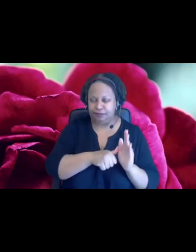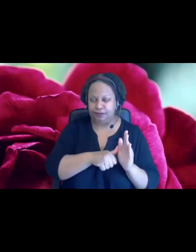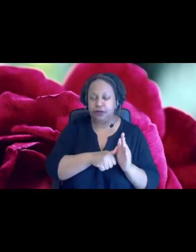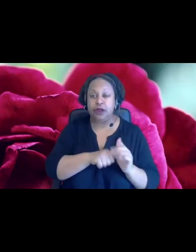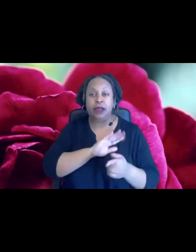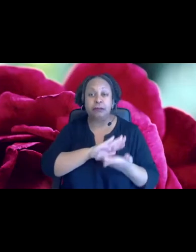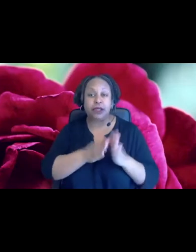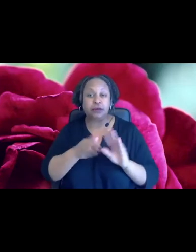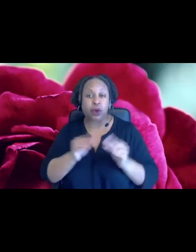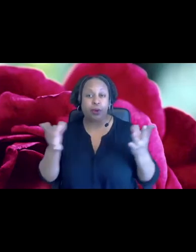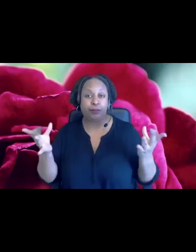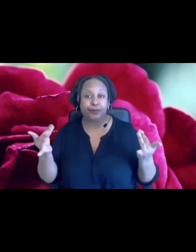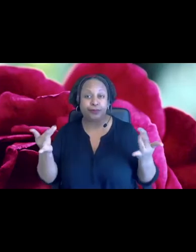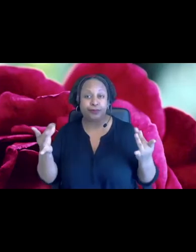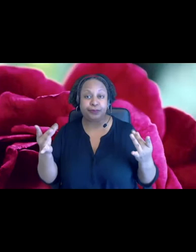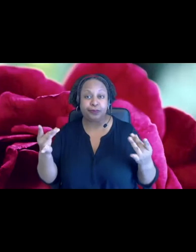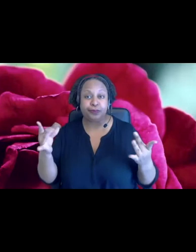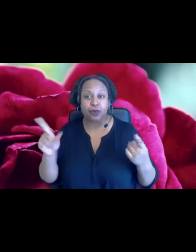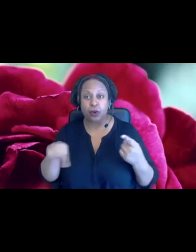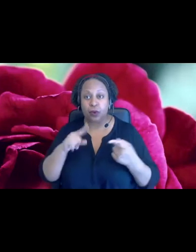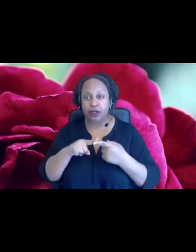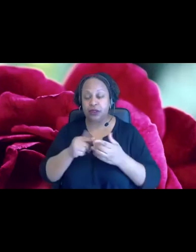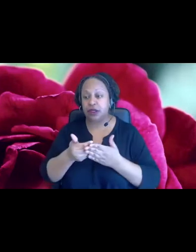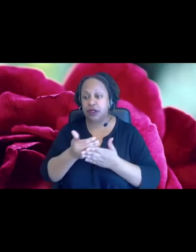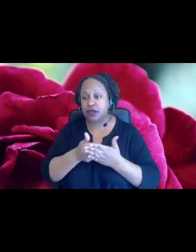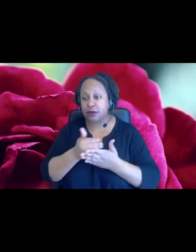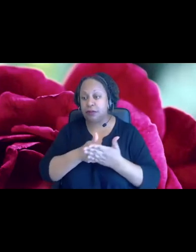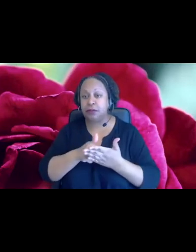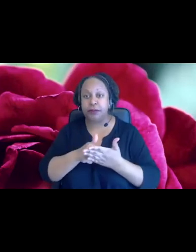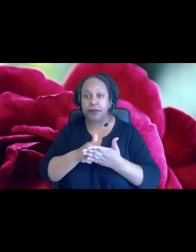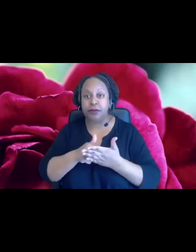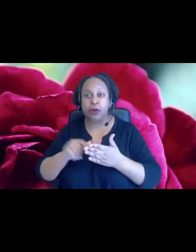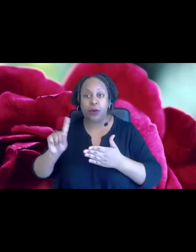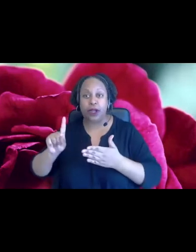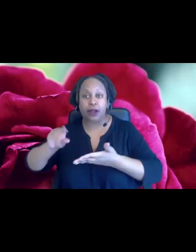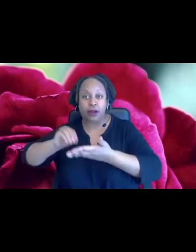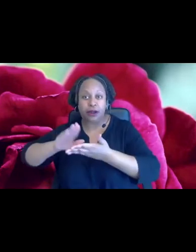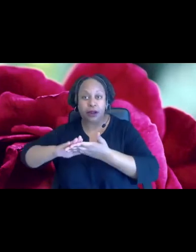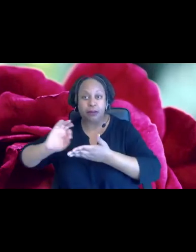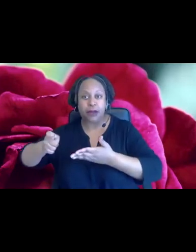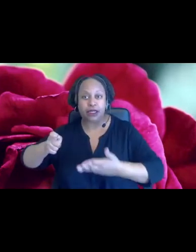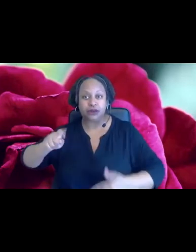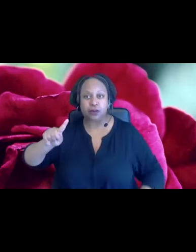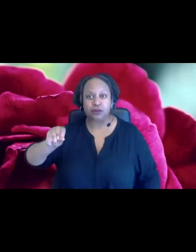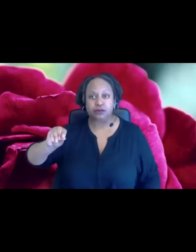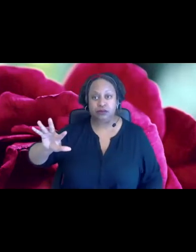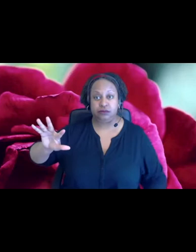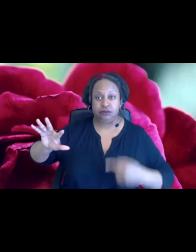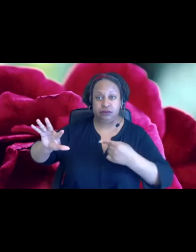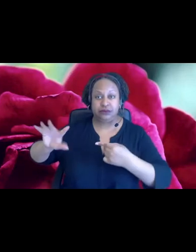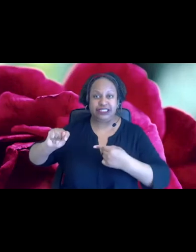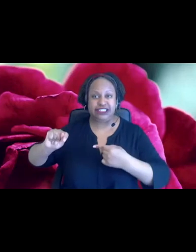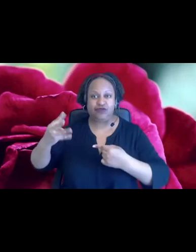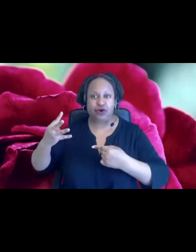comes when this income is reported on box 105 of a